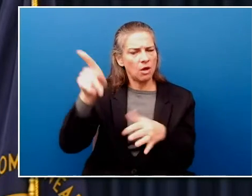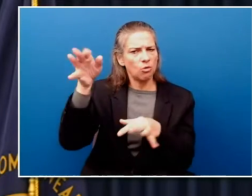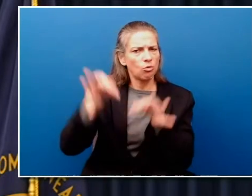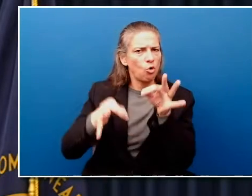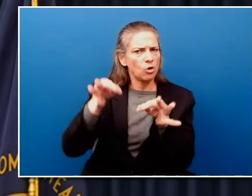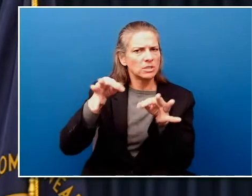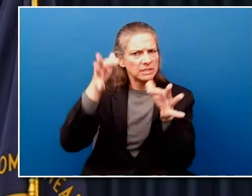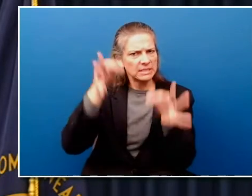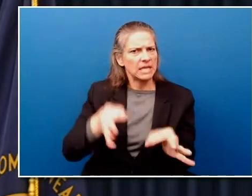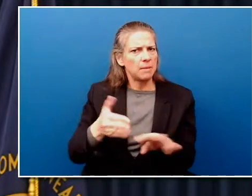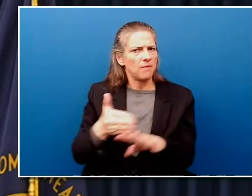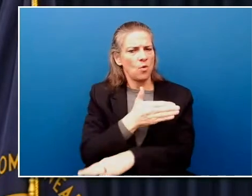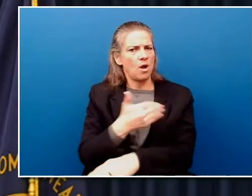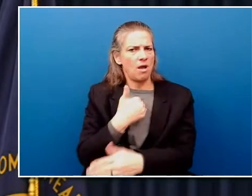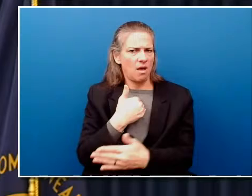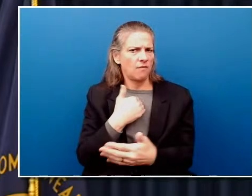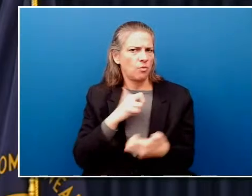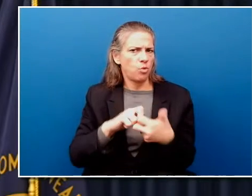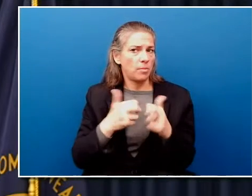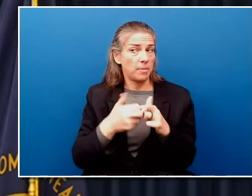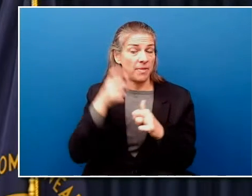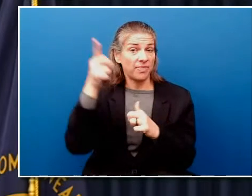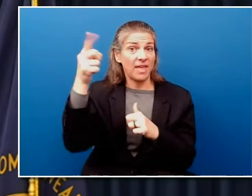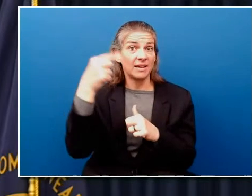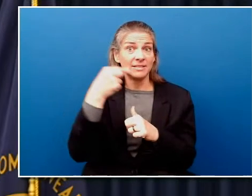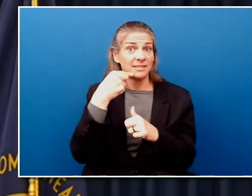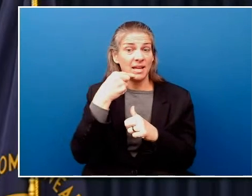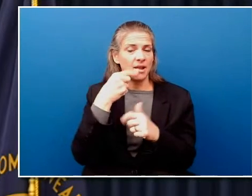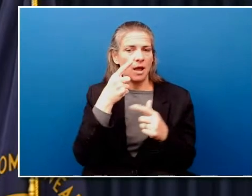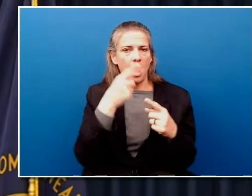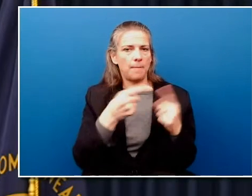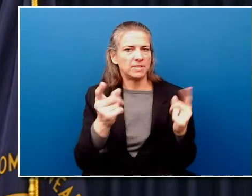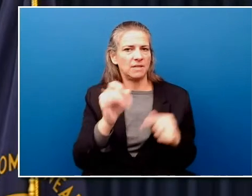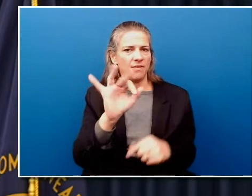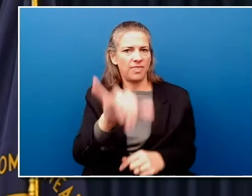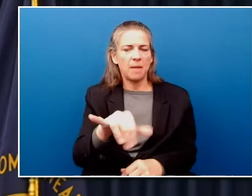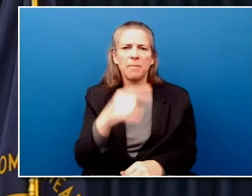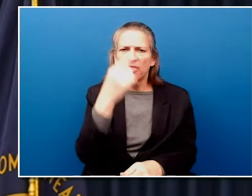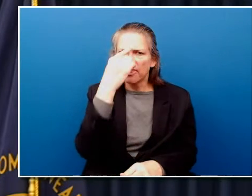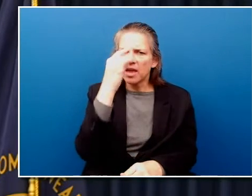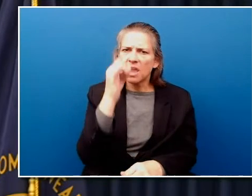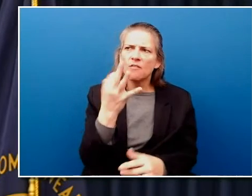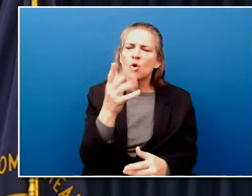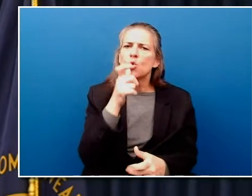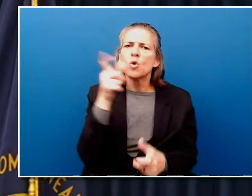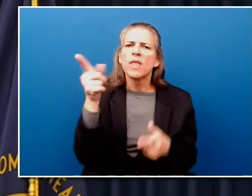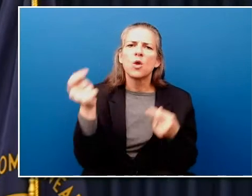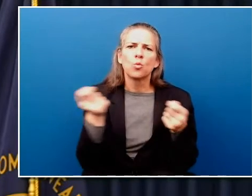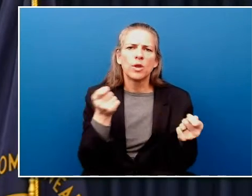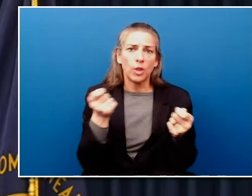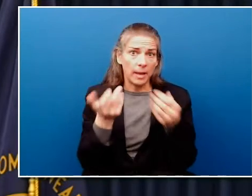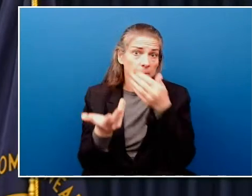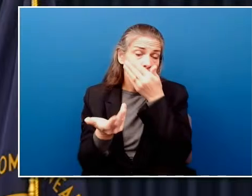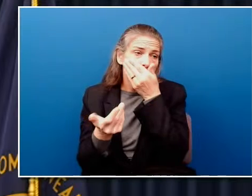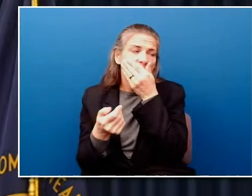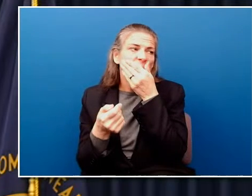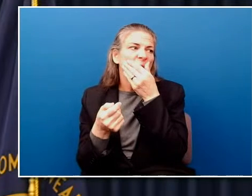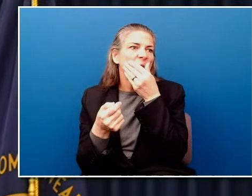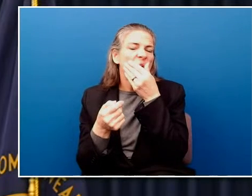there's a problem. They've now said the opposite. But think about anybody that they're regulating, right? That doesn't end